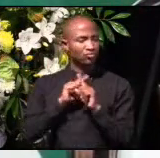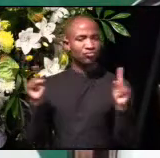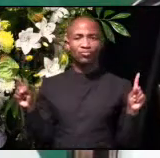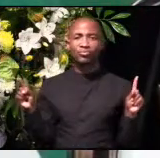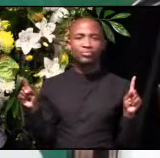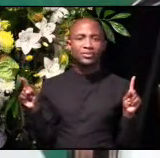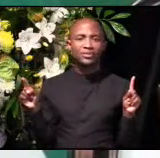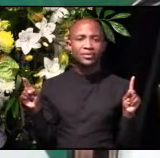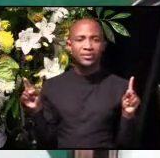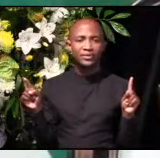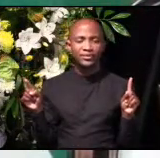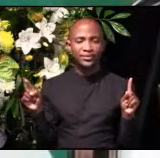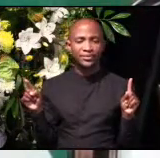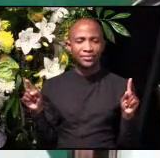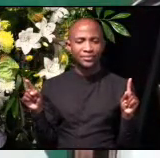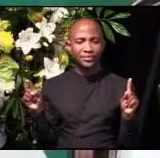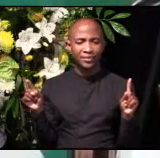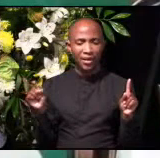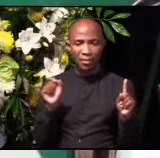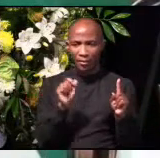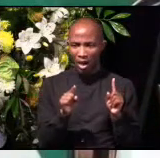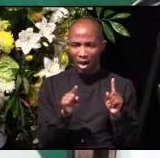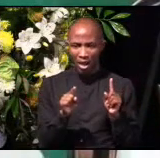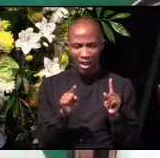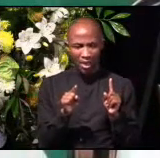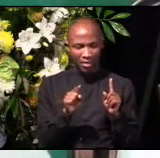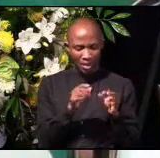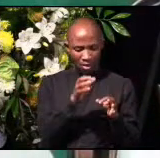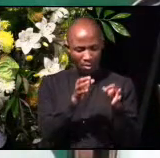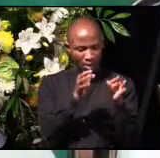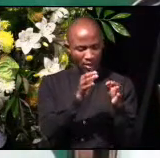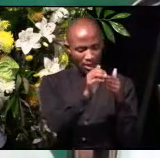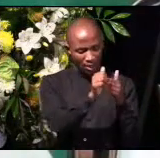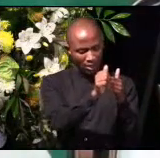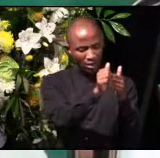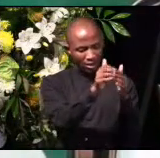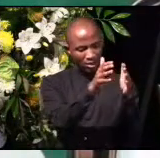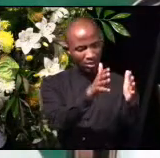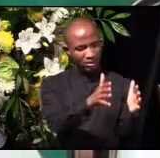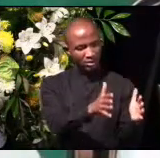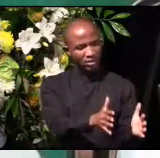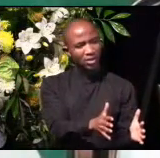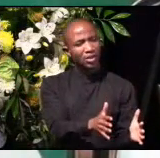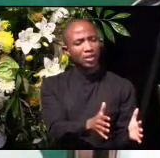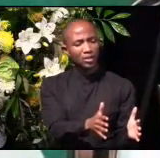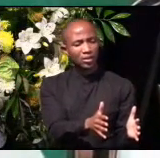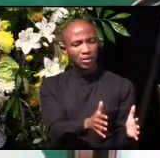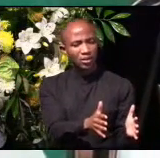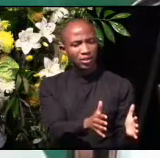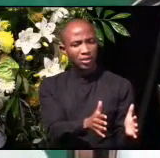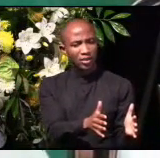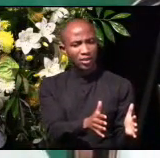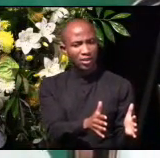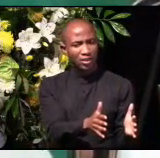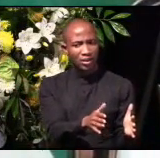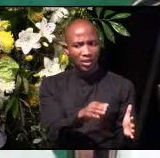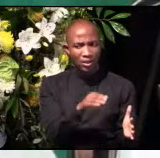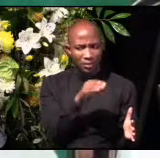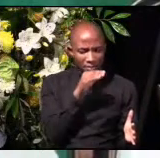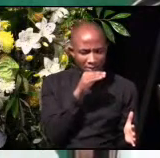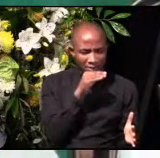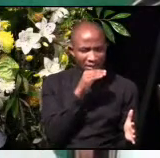but today a political leader on average is a career politician